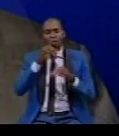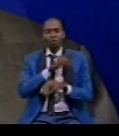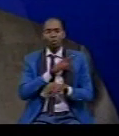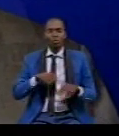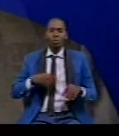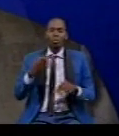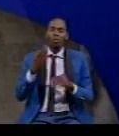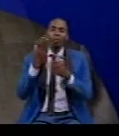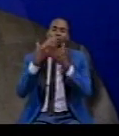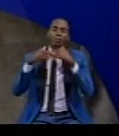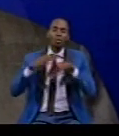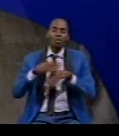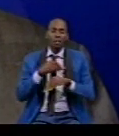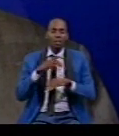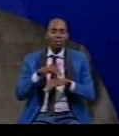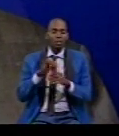repentance